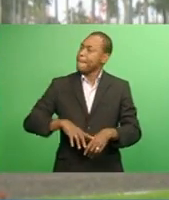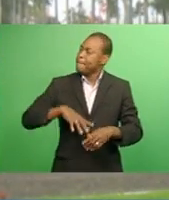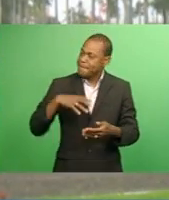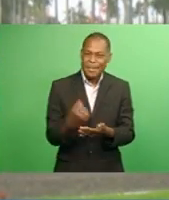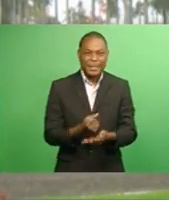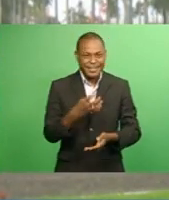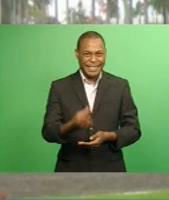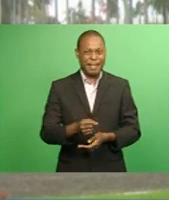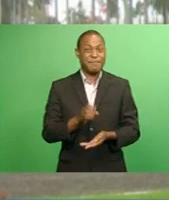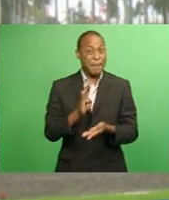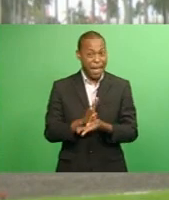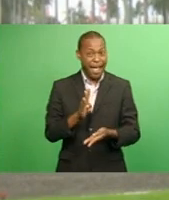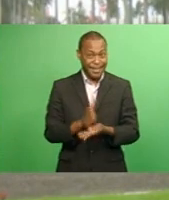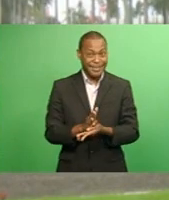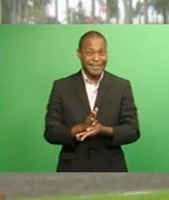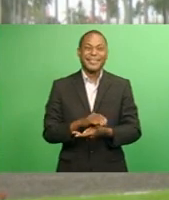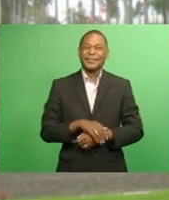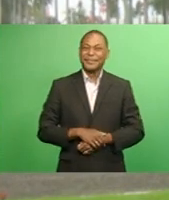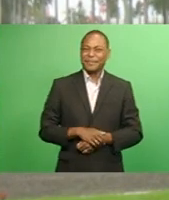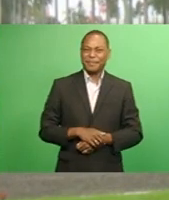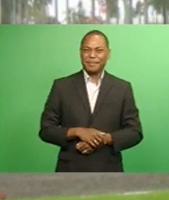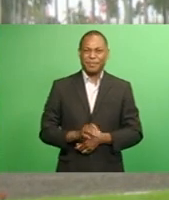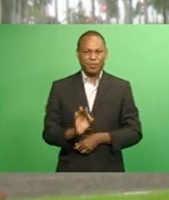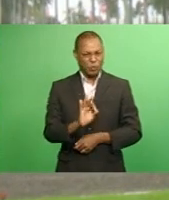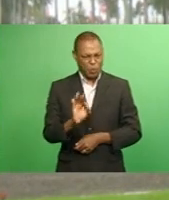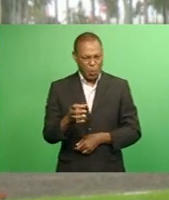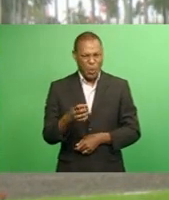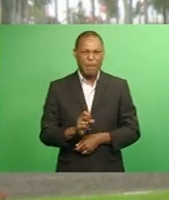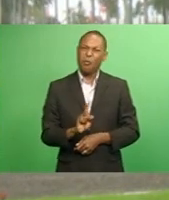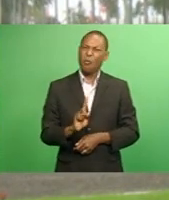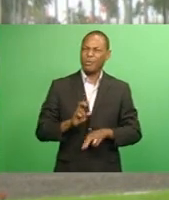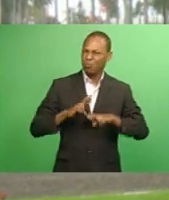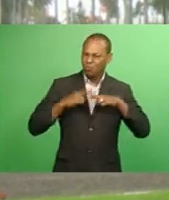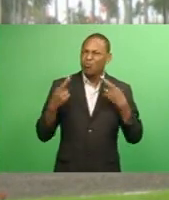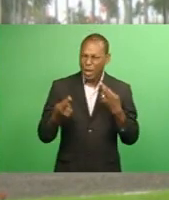cross buns, even though it does not have much relation to